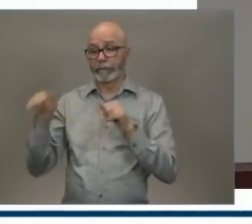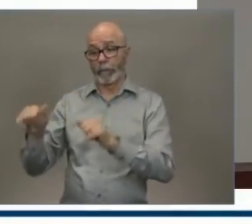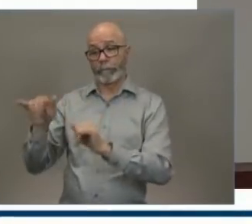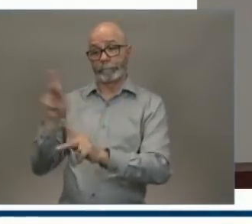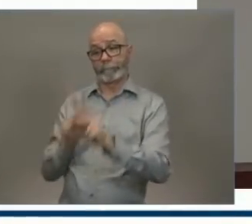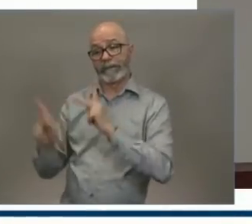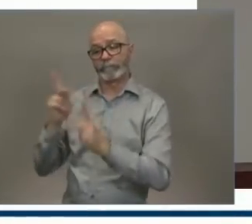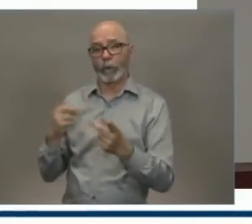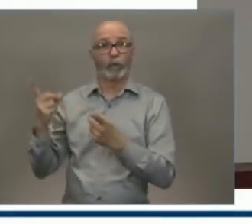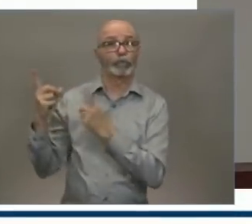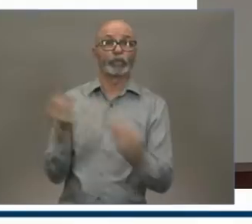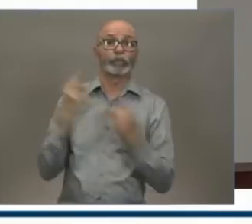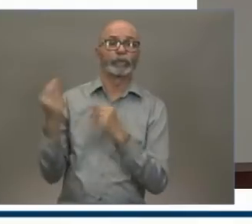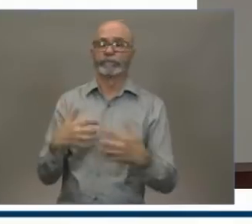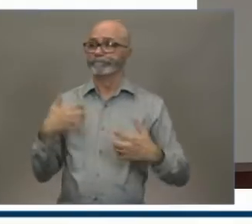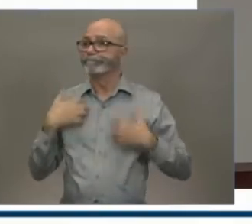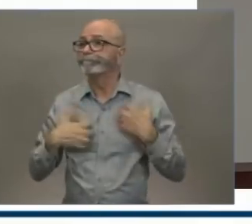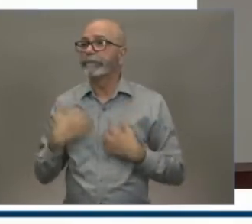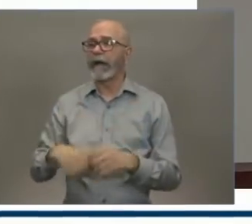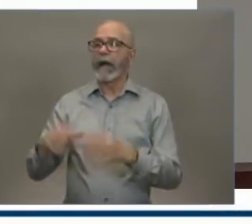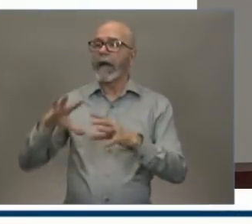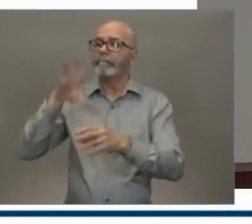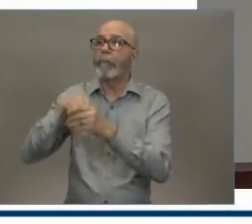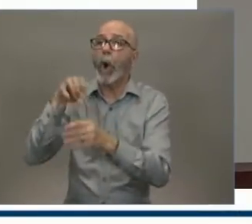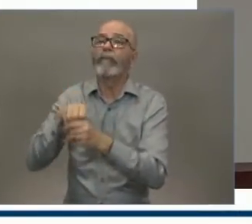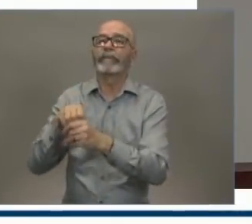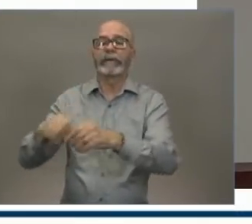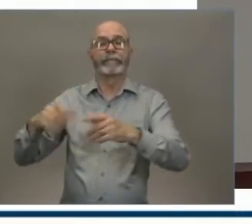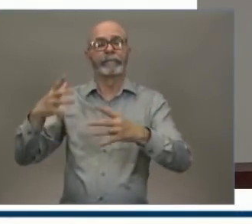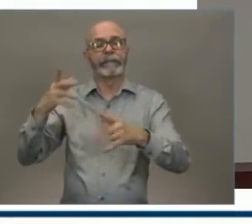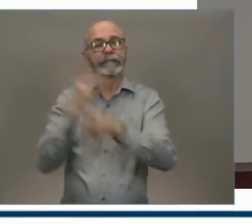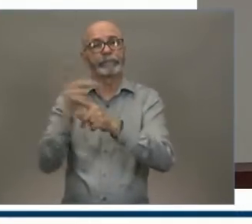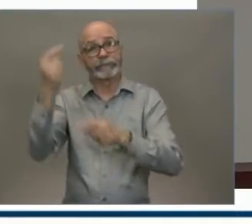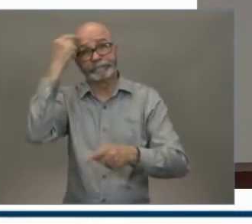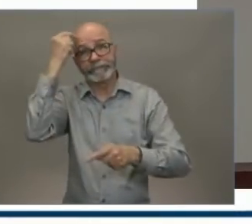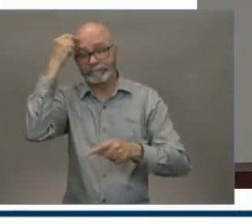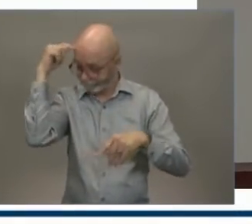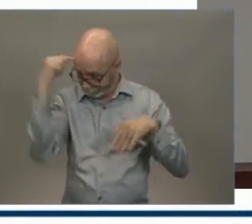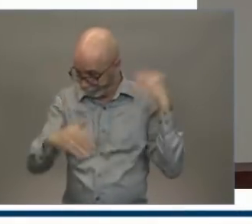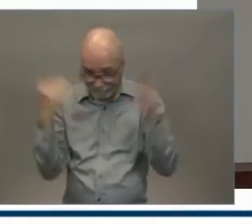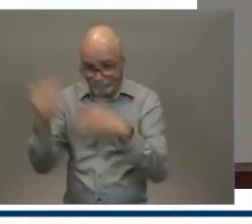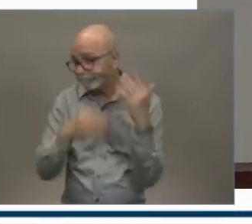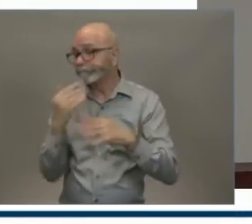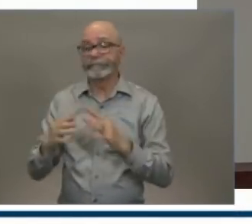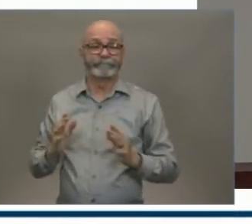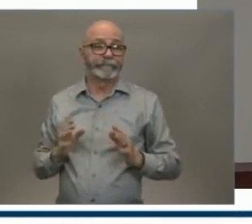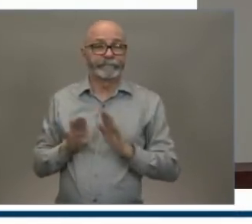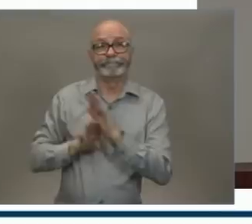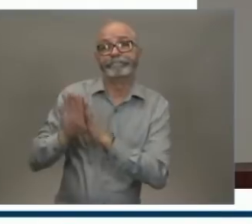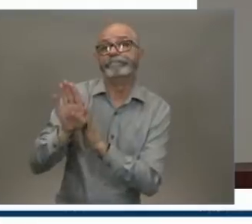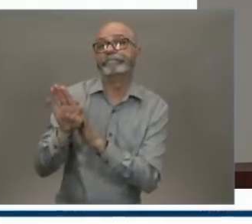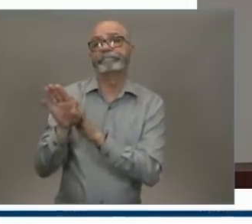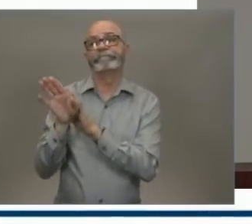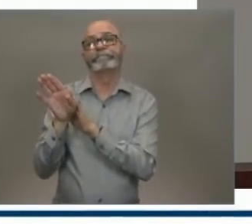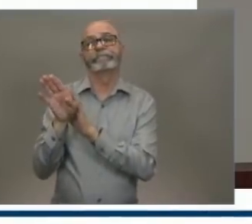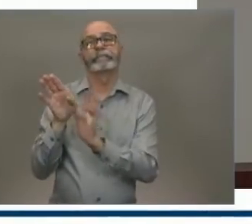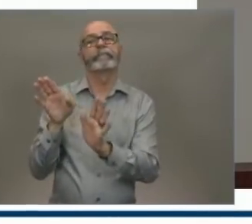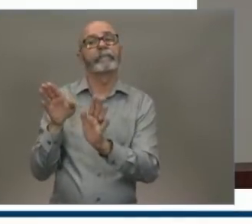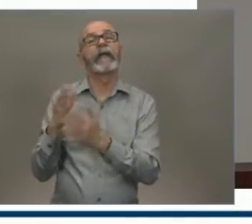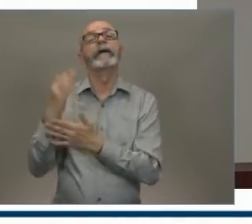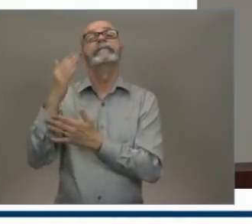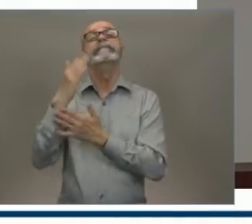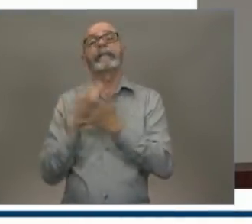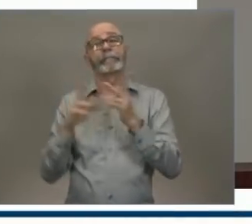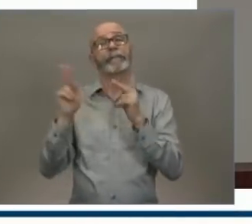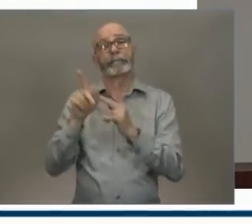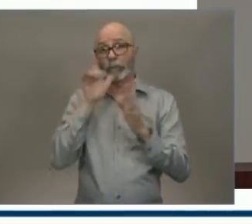is good, both not just for our physical health, for our mental health. And I want to take a moment to acknowledge the efforts of both the Gym Owners